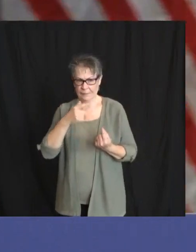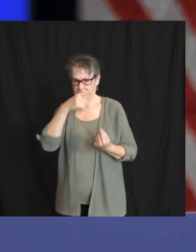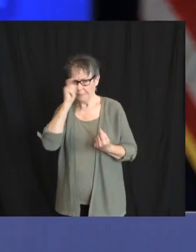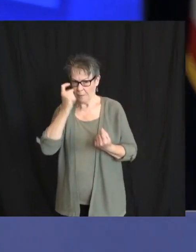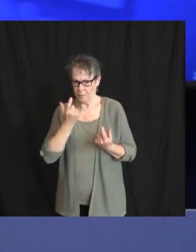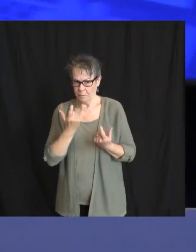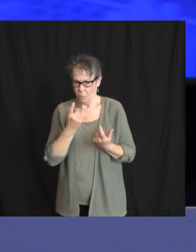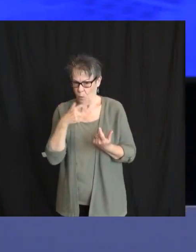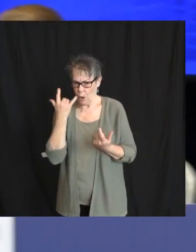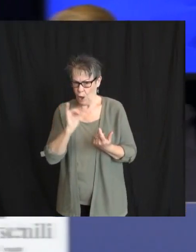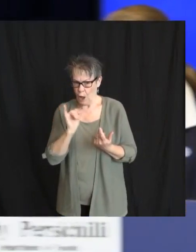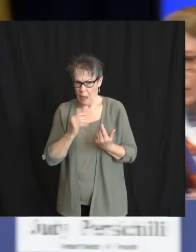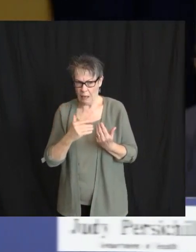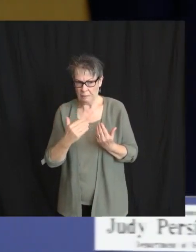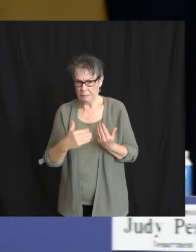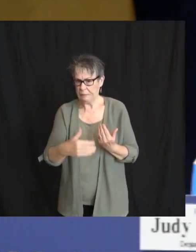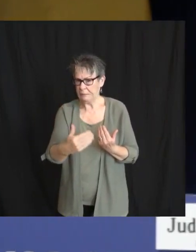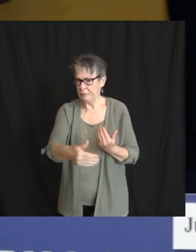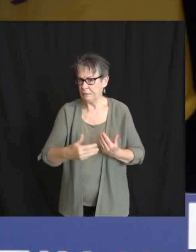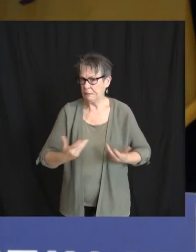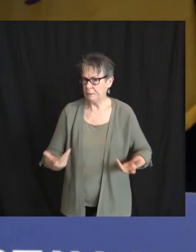South Jersey nursing homes that we reviewed,